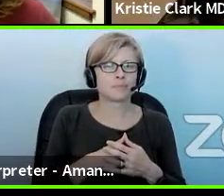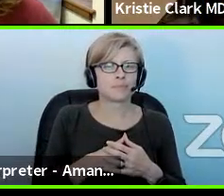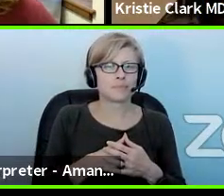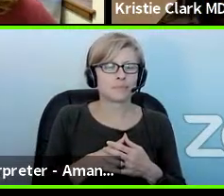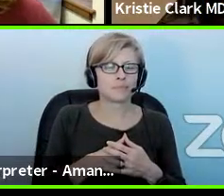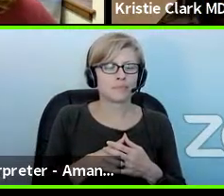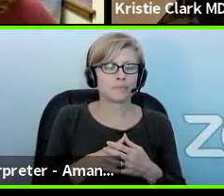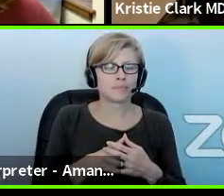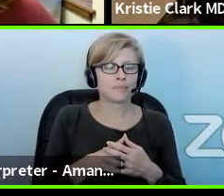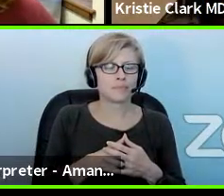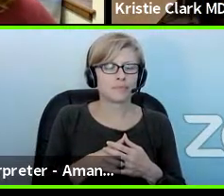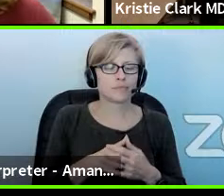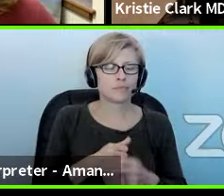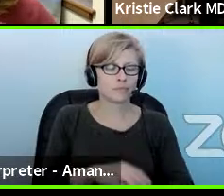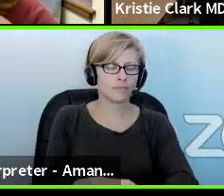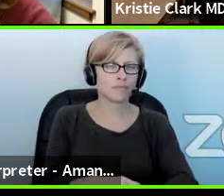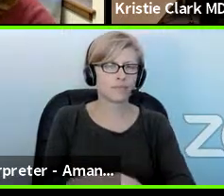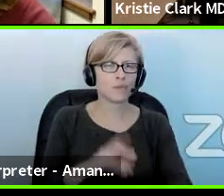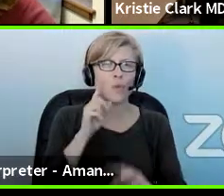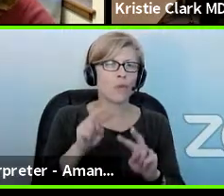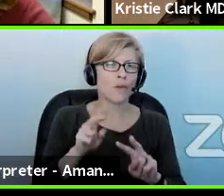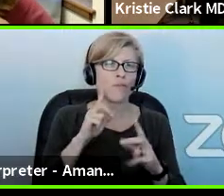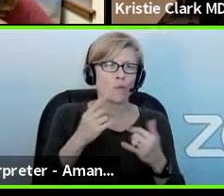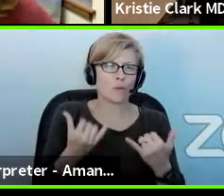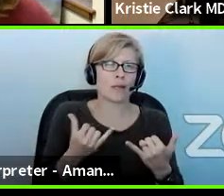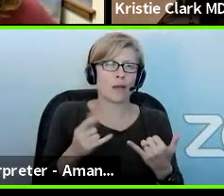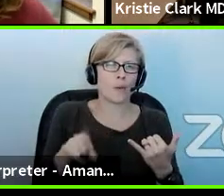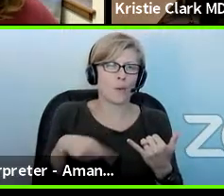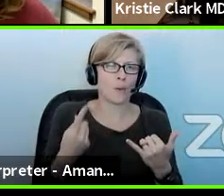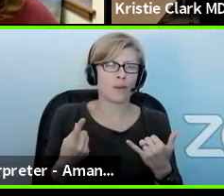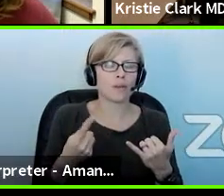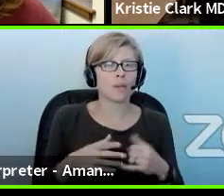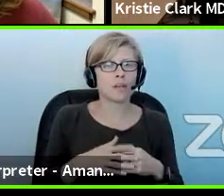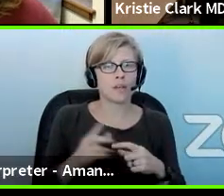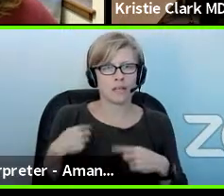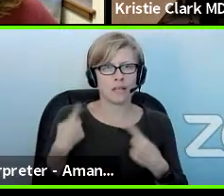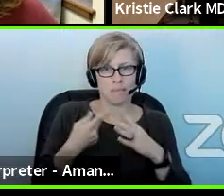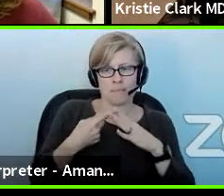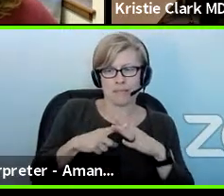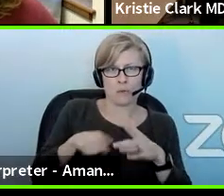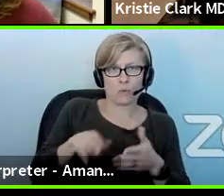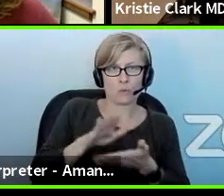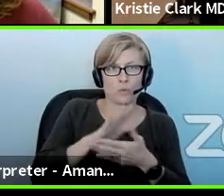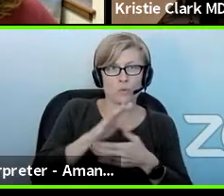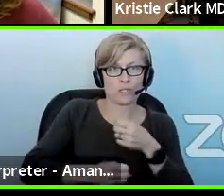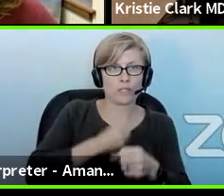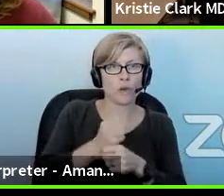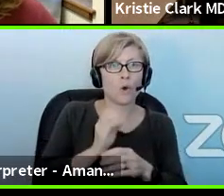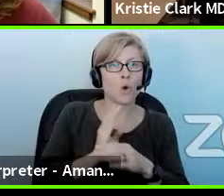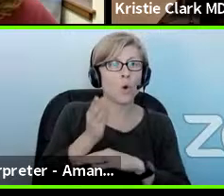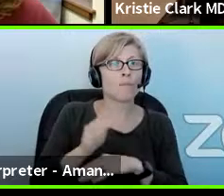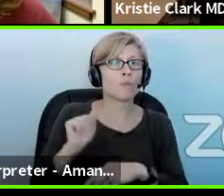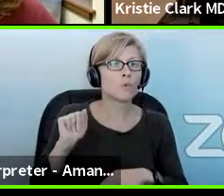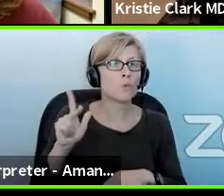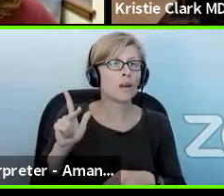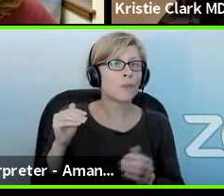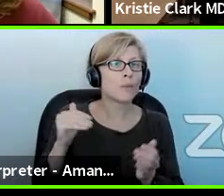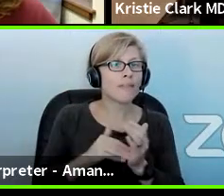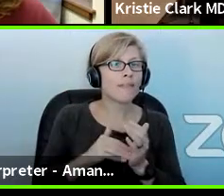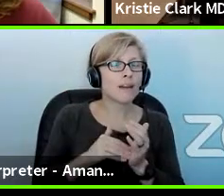at our tracker today, that we had, since the beginning of the school year, over